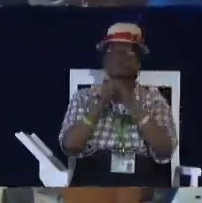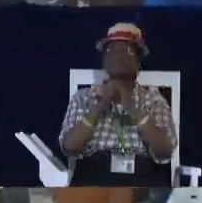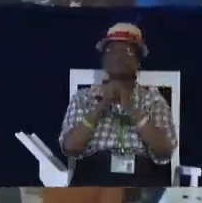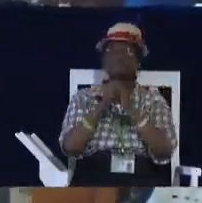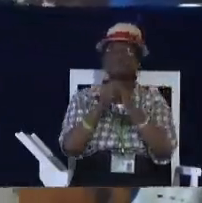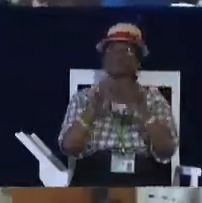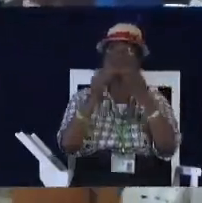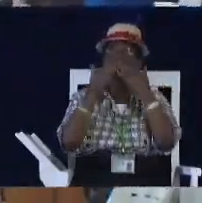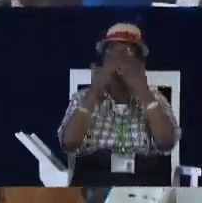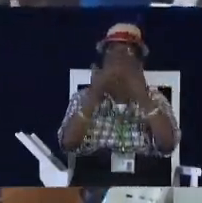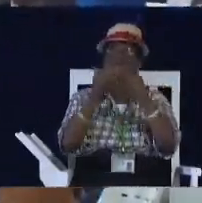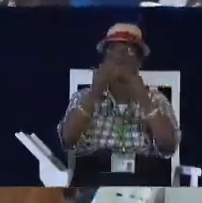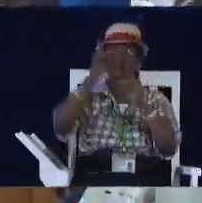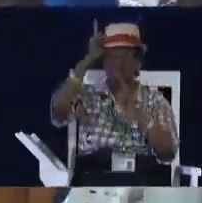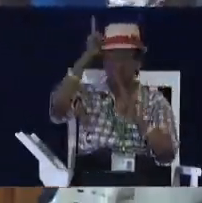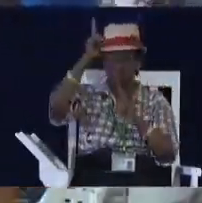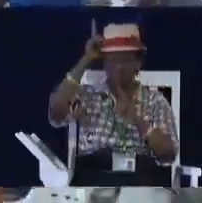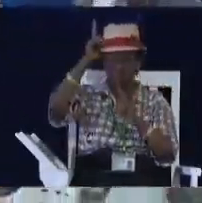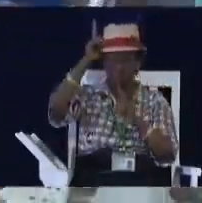Thank you, Lord.